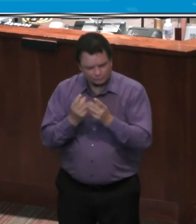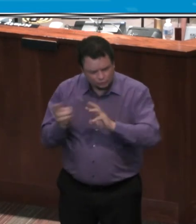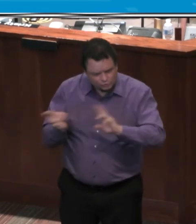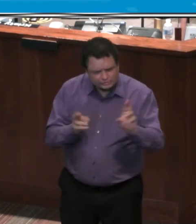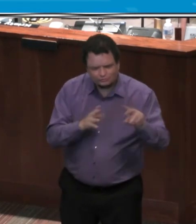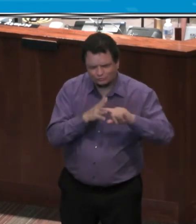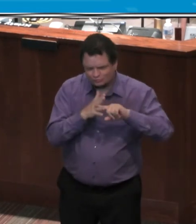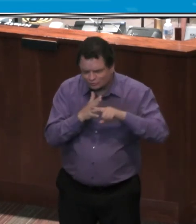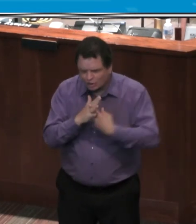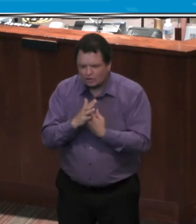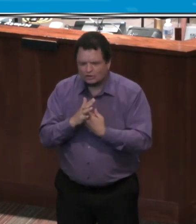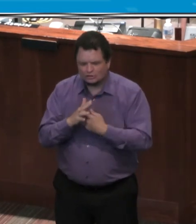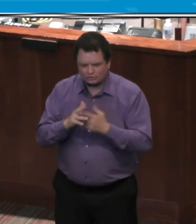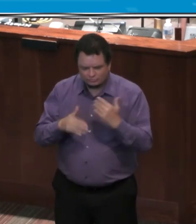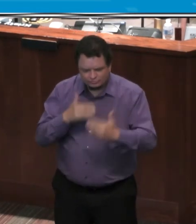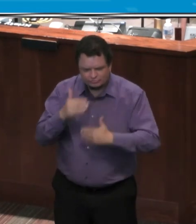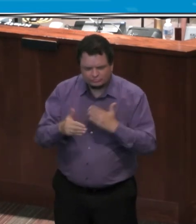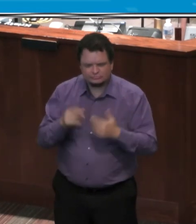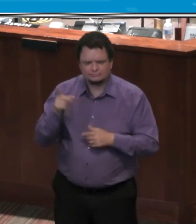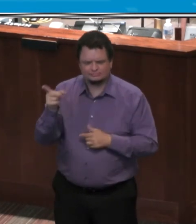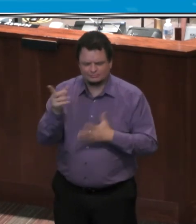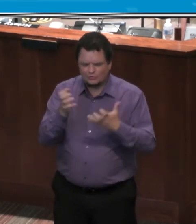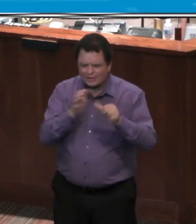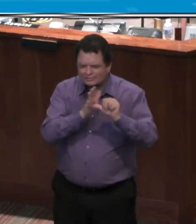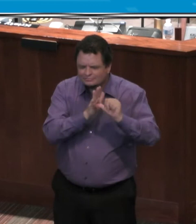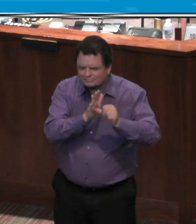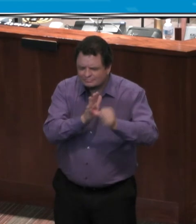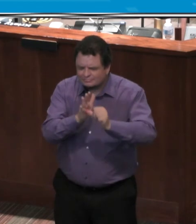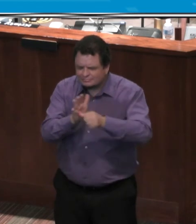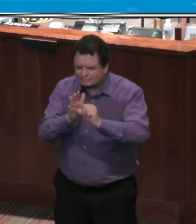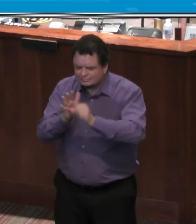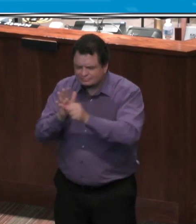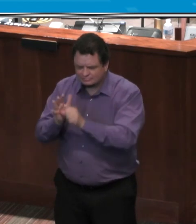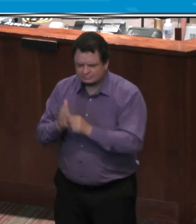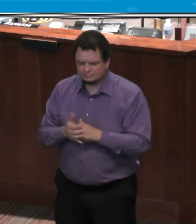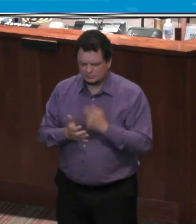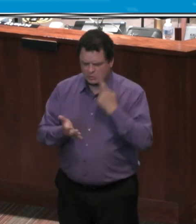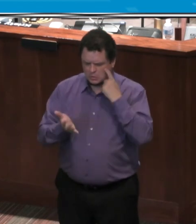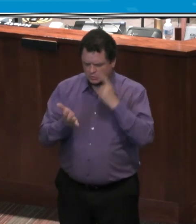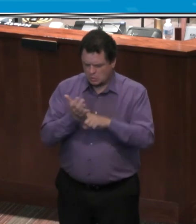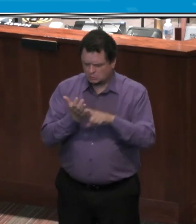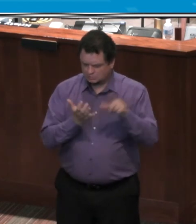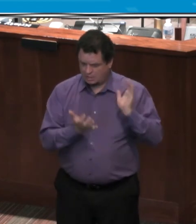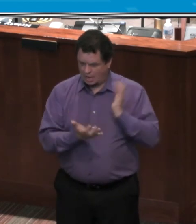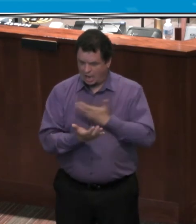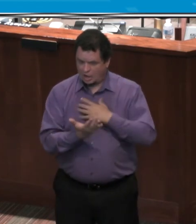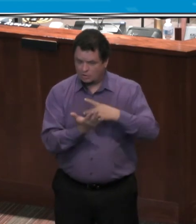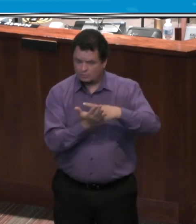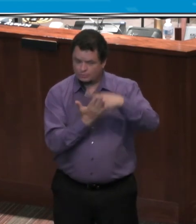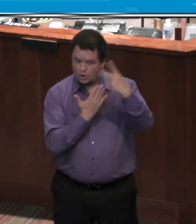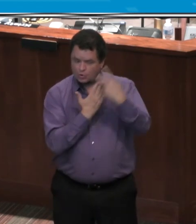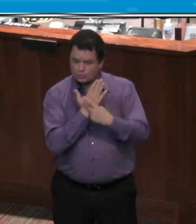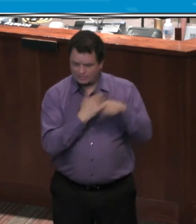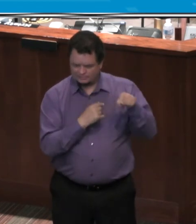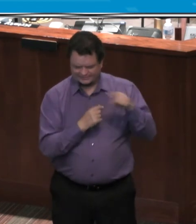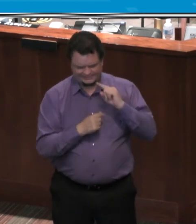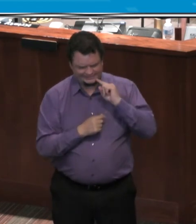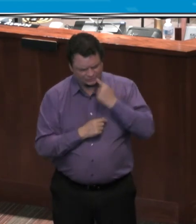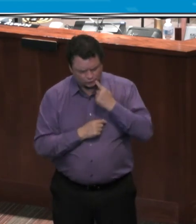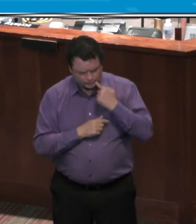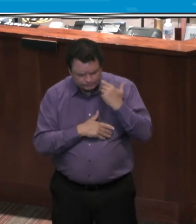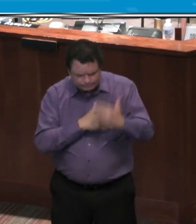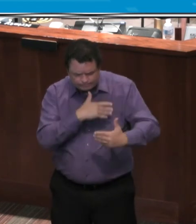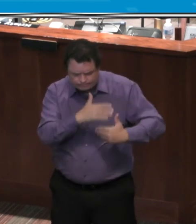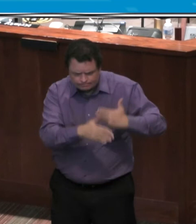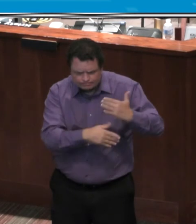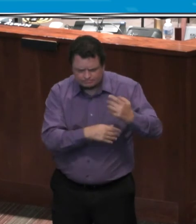Response Program has been taken seriously at El Paso County Public Health, and it really is a compliment to the leadership of El